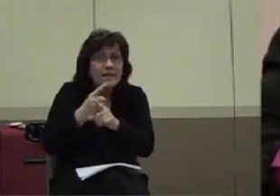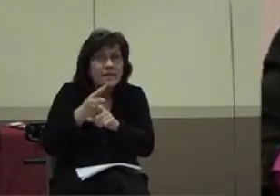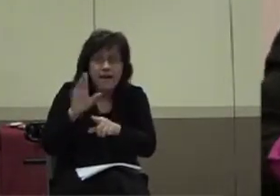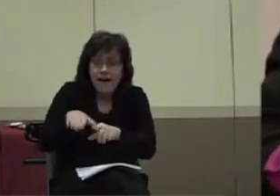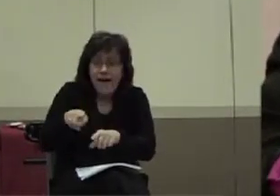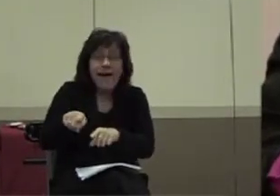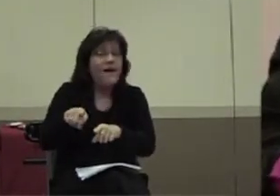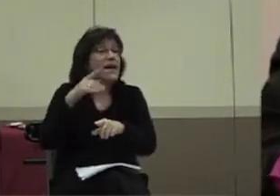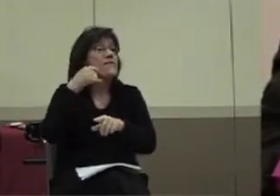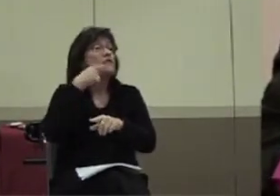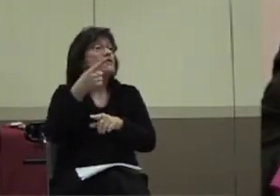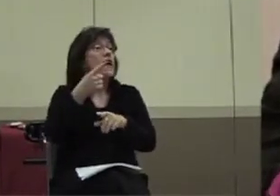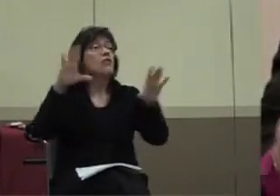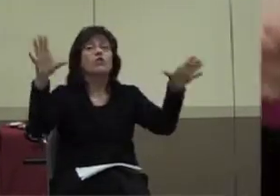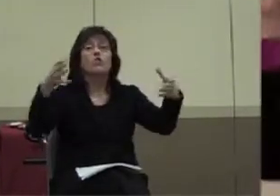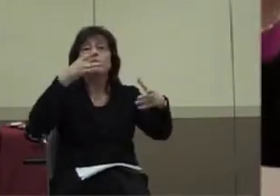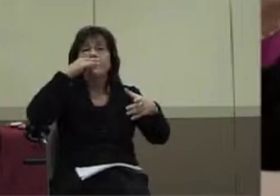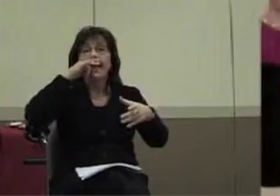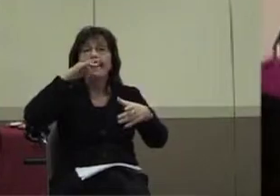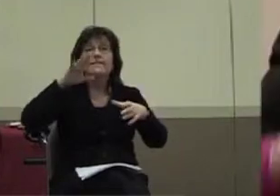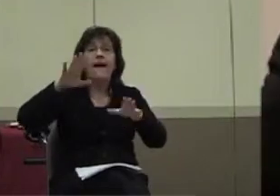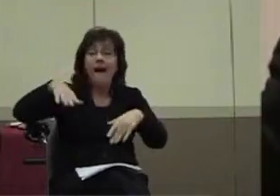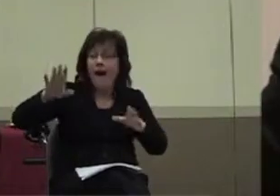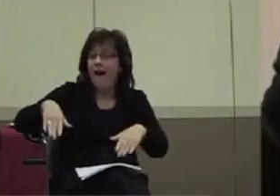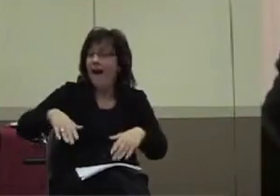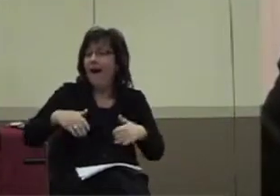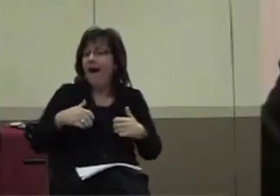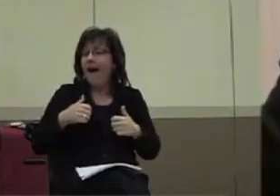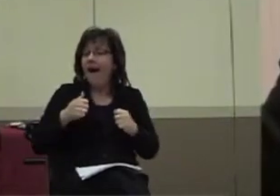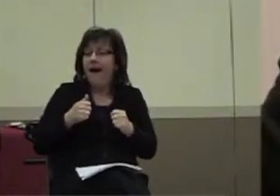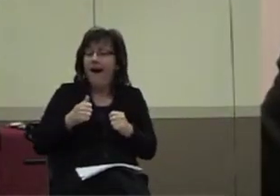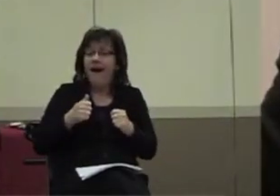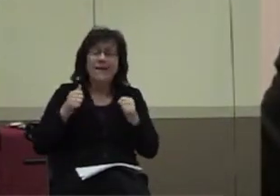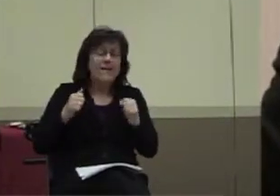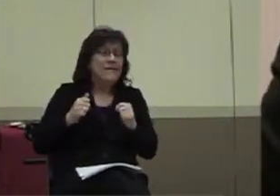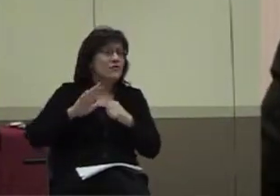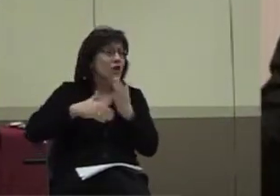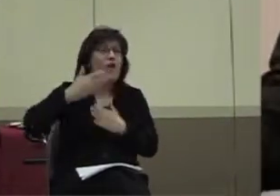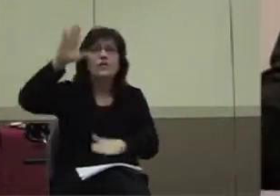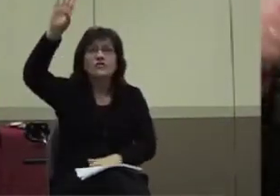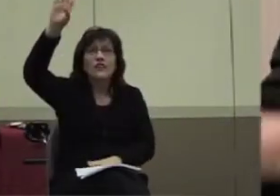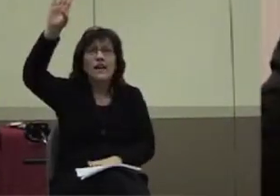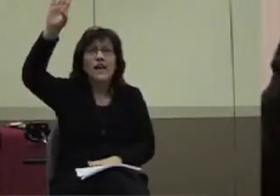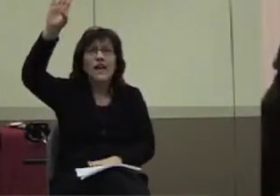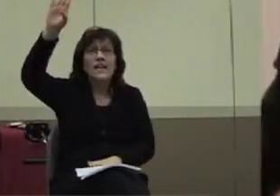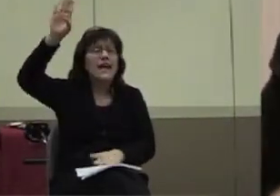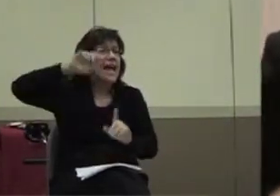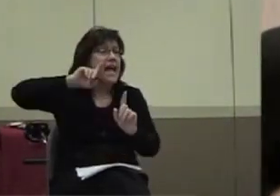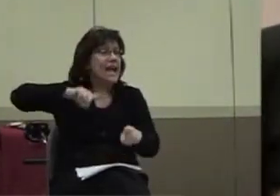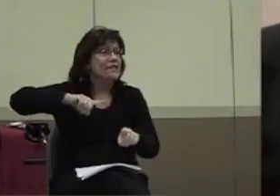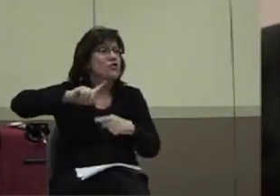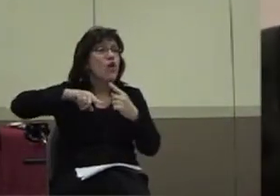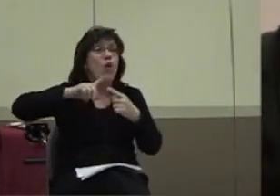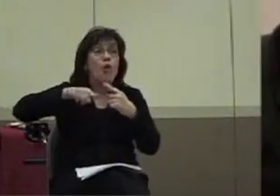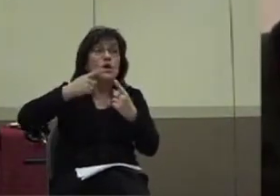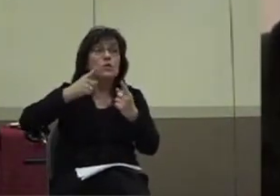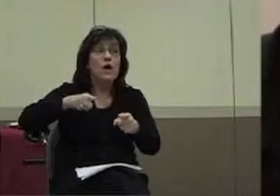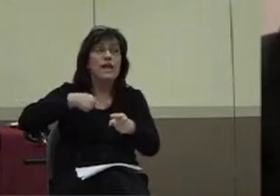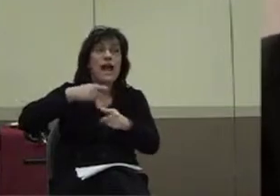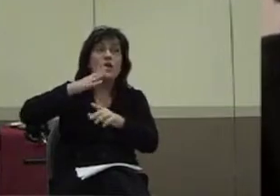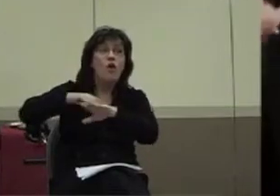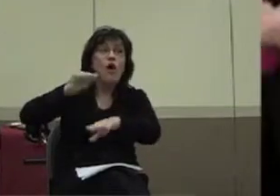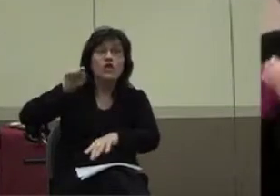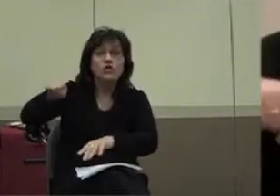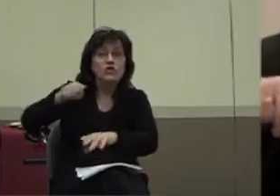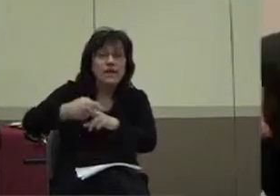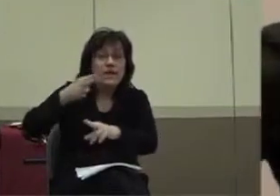If you say to a group of kids, wow, I love the way you raised your hand and answered that question when I called on you, way to go.